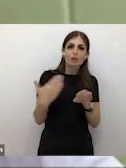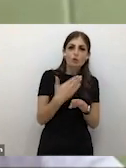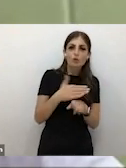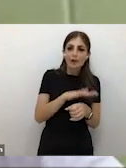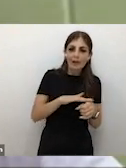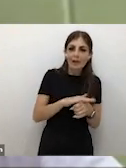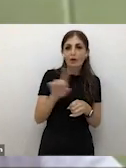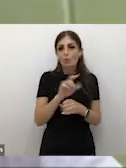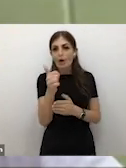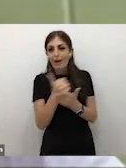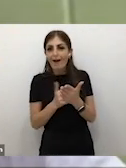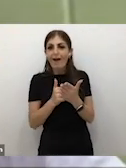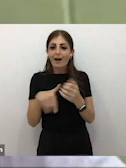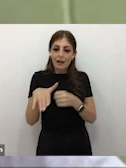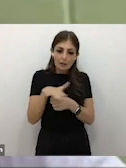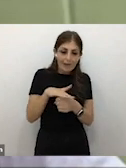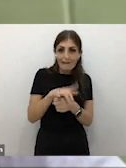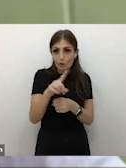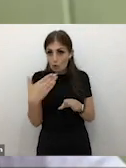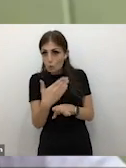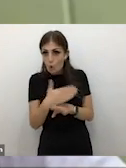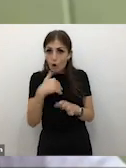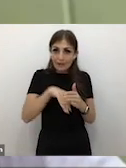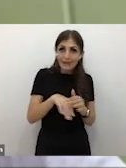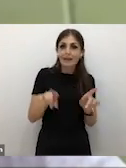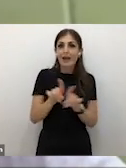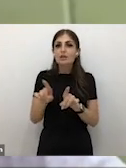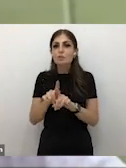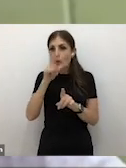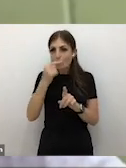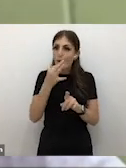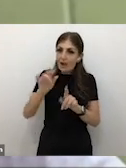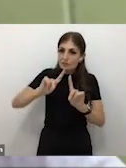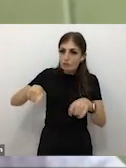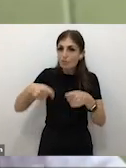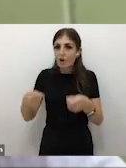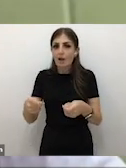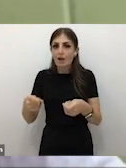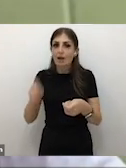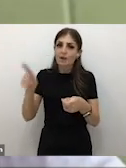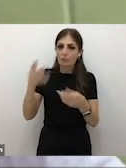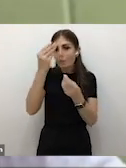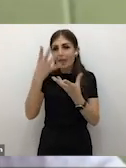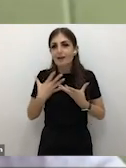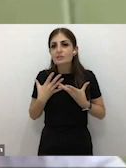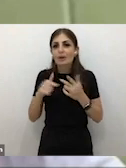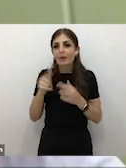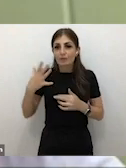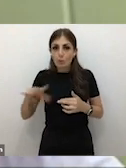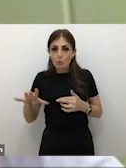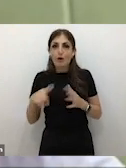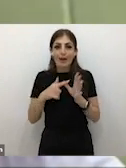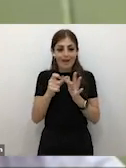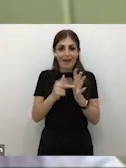and what art form you work in. We will also ask you to provide your, let us know if you want an